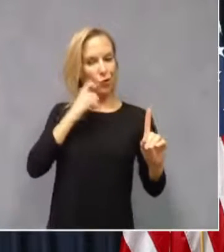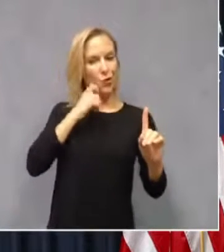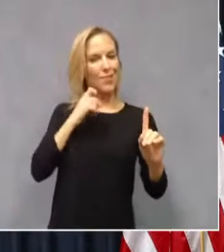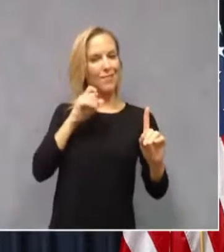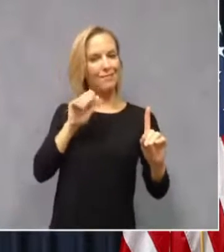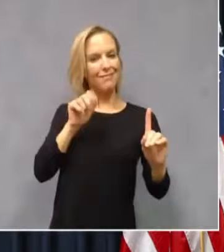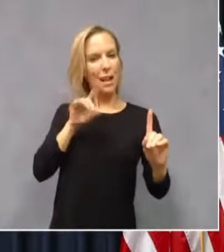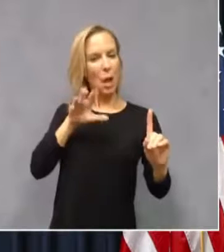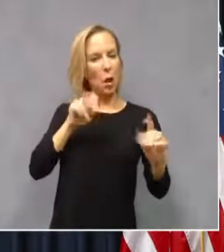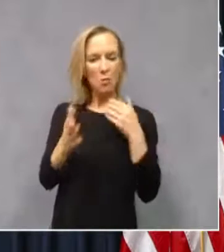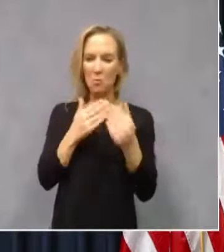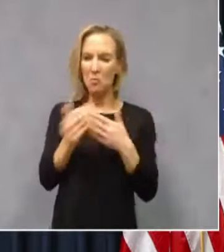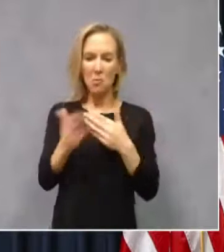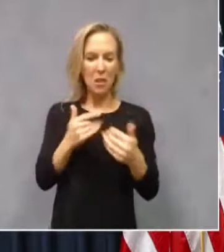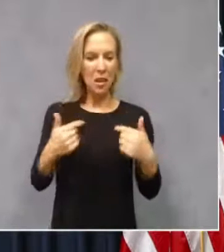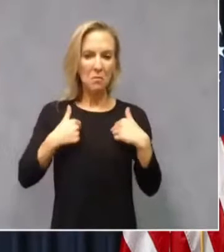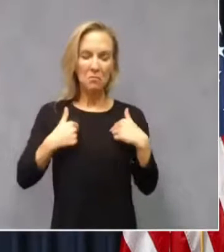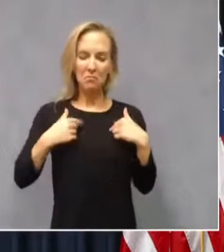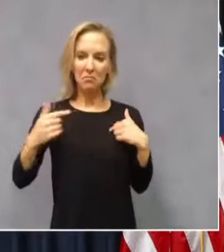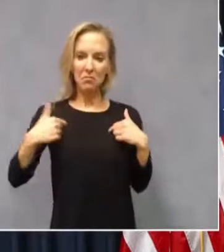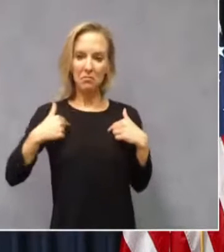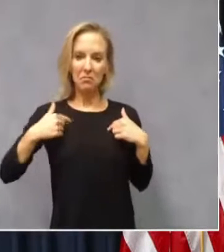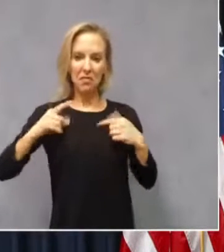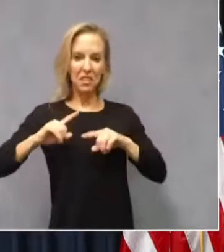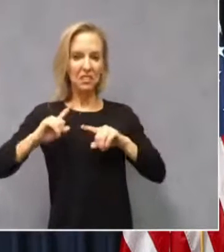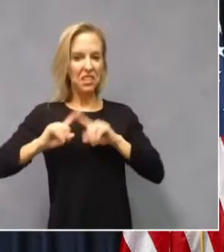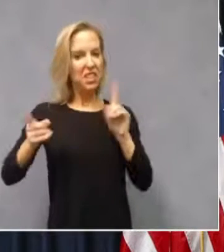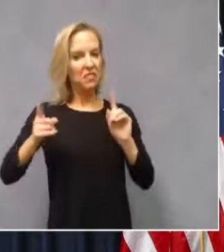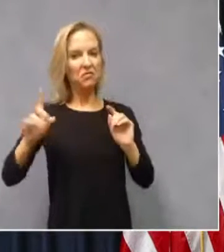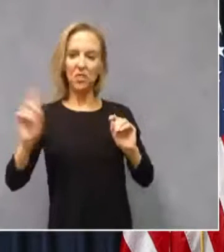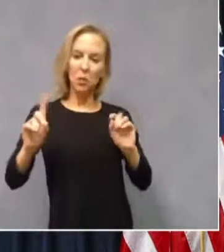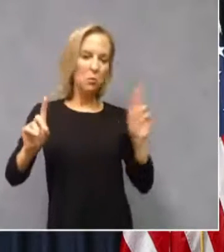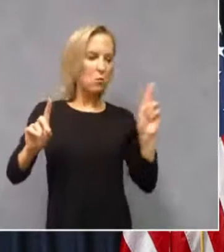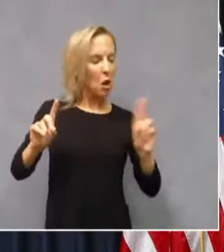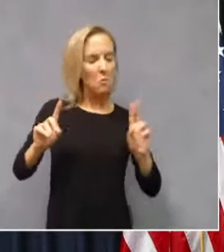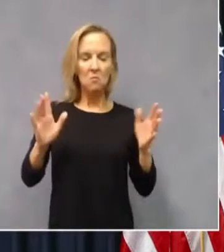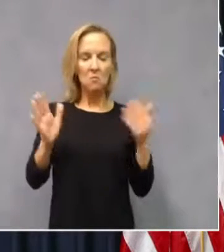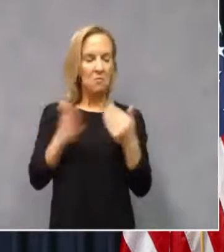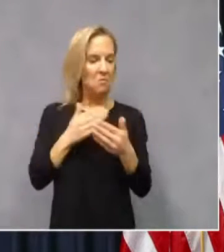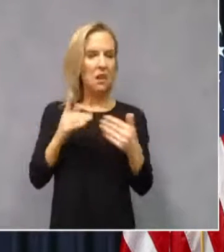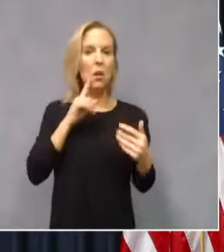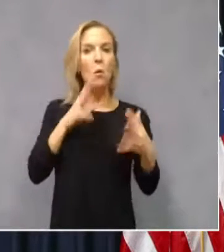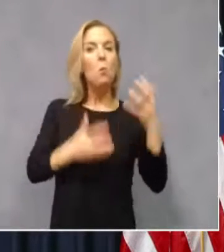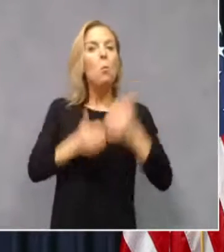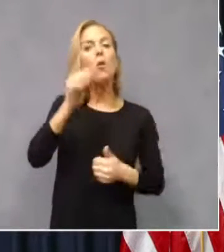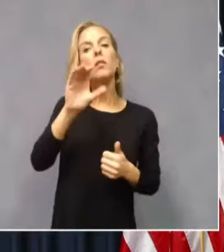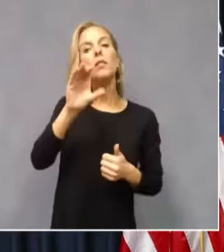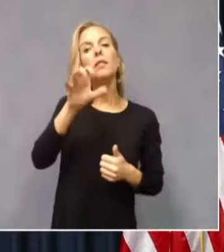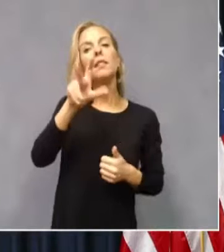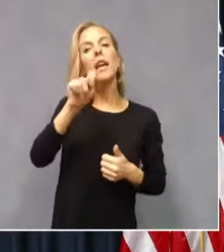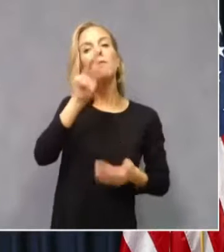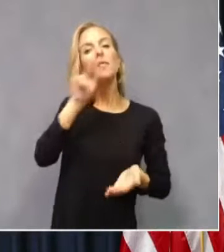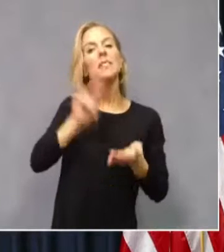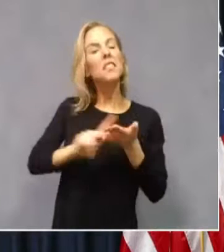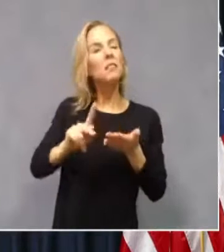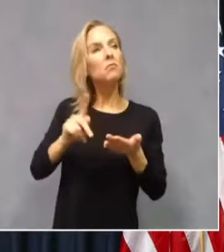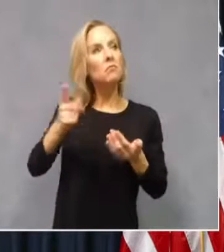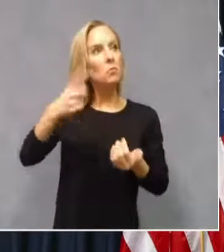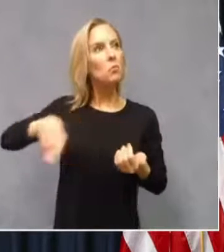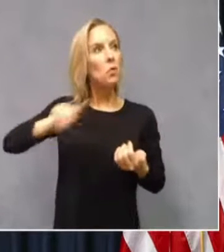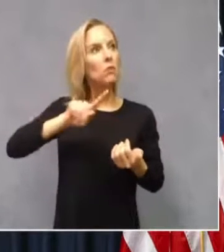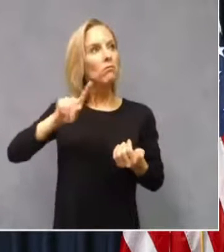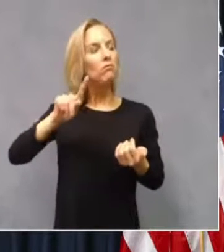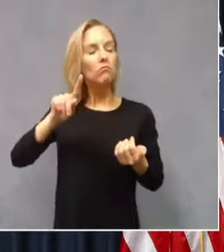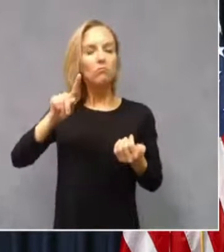me being of a different party than the president and most of the cabinet secretaries. We believe we'll have a good relationship